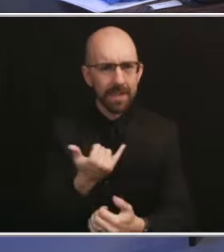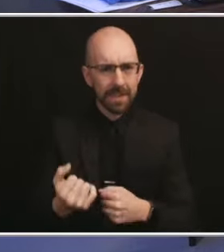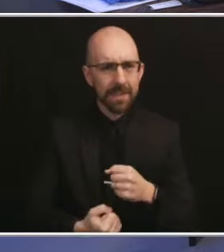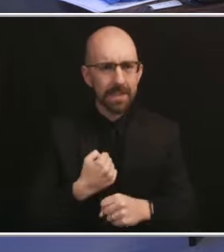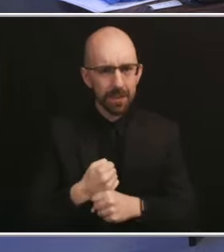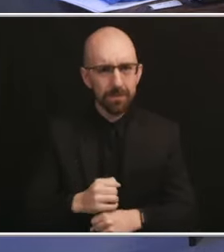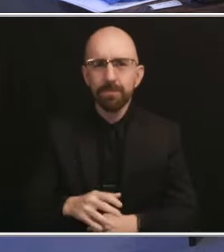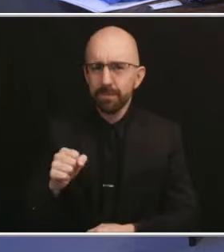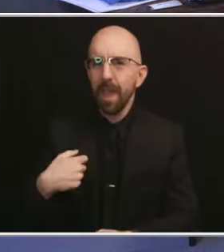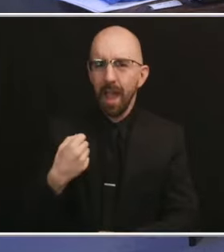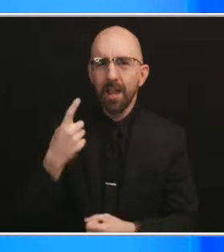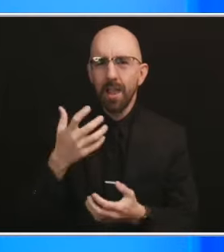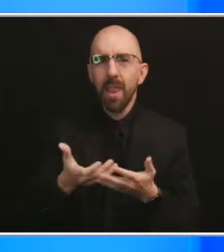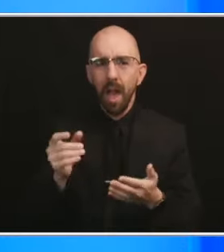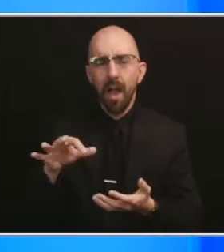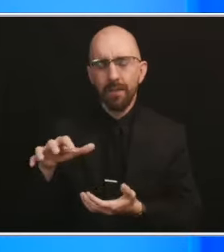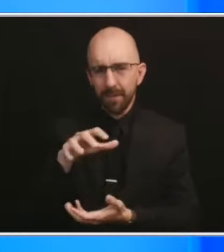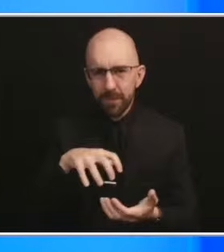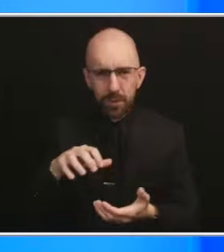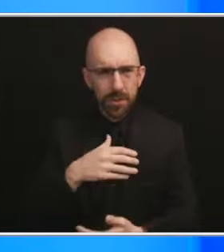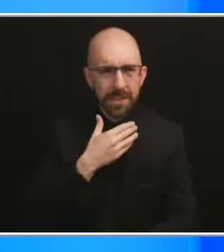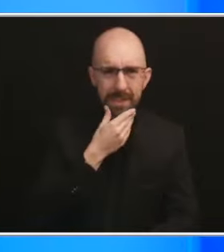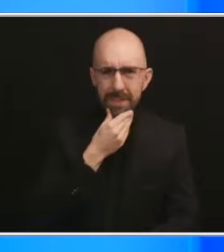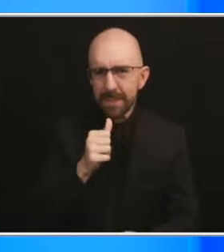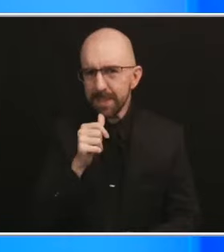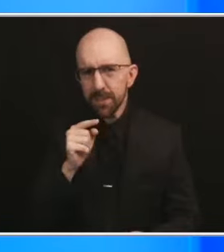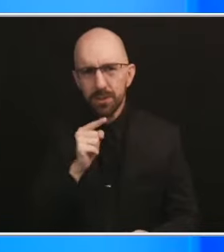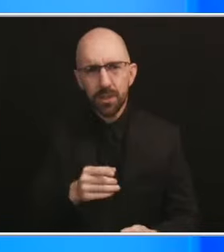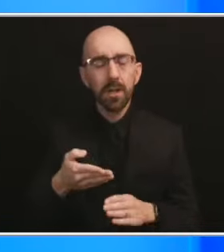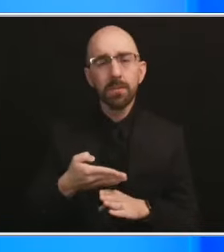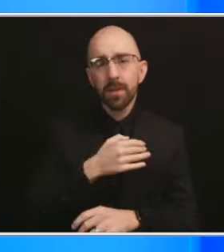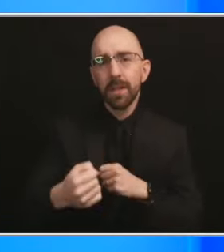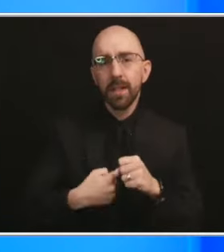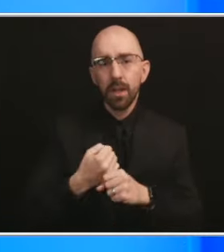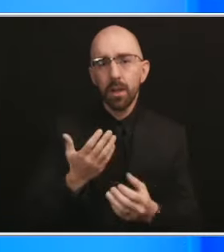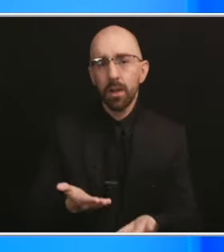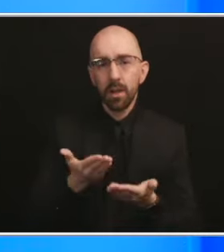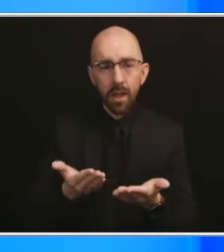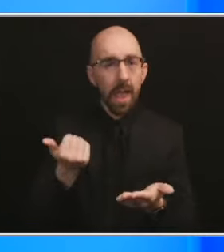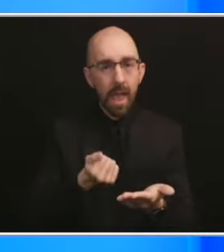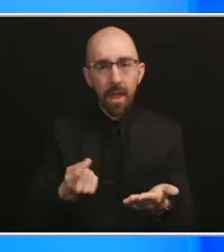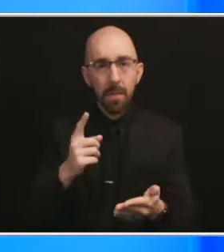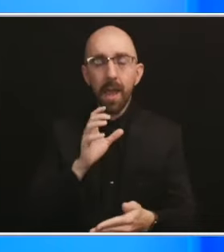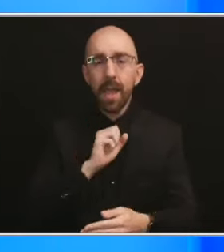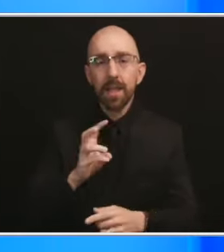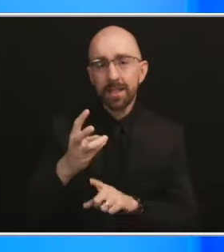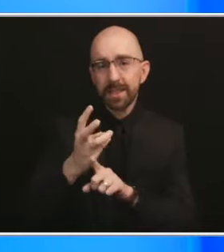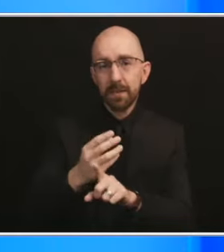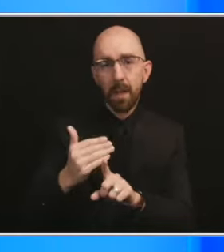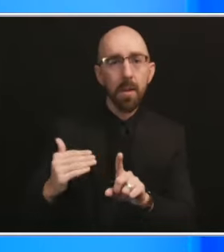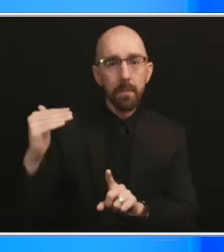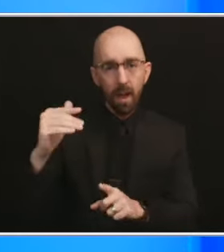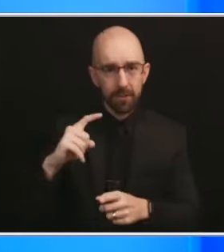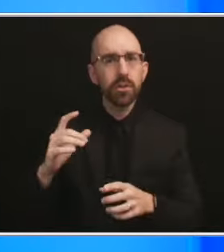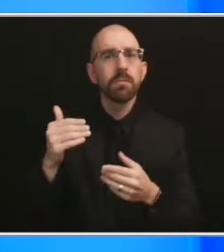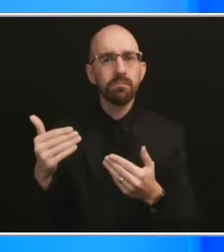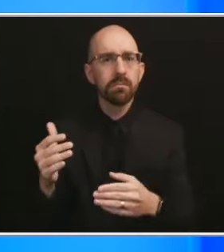of confusion. You know, again, previous years, the recommendation was anybody 6 months and above should get their